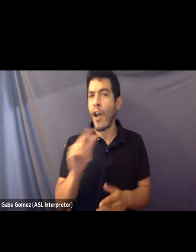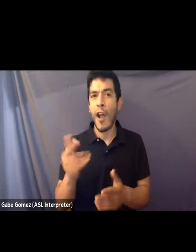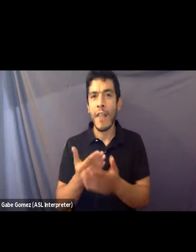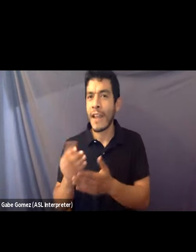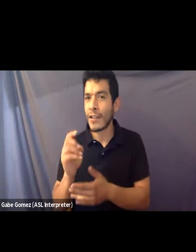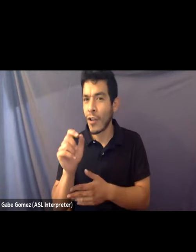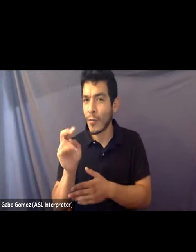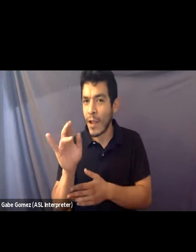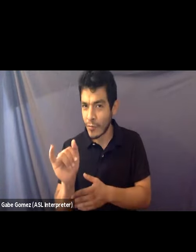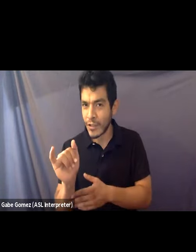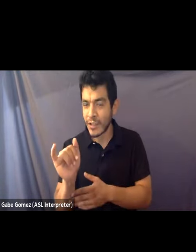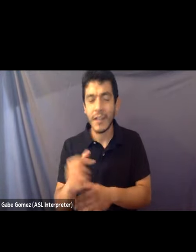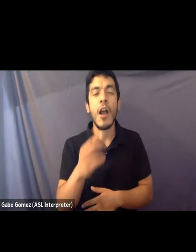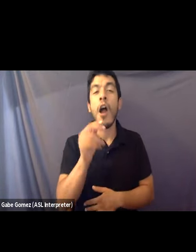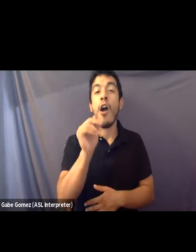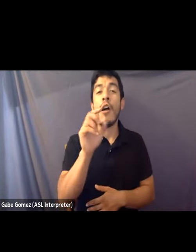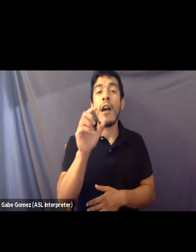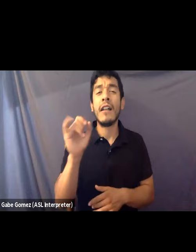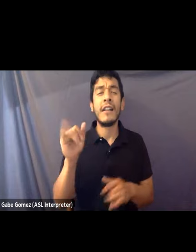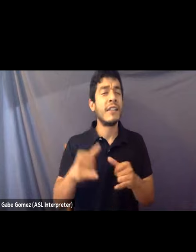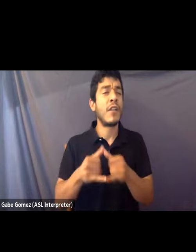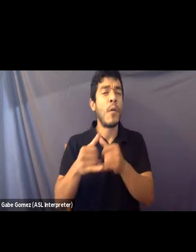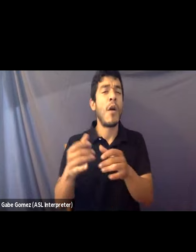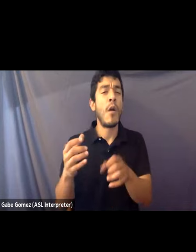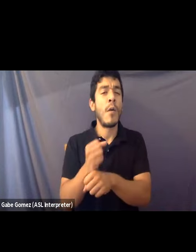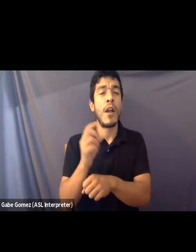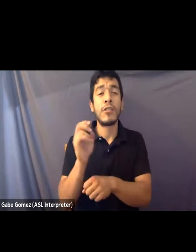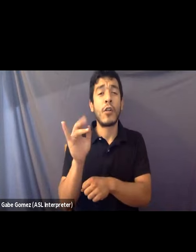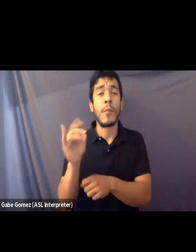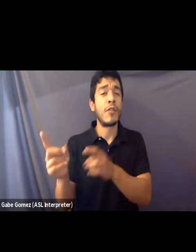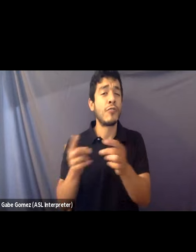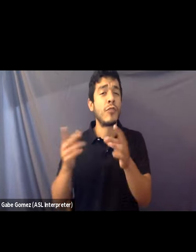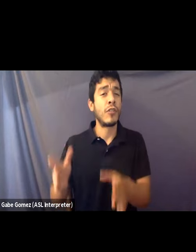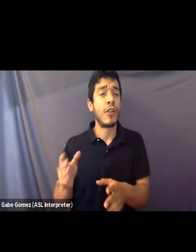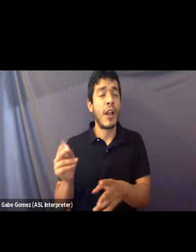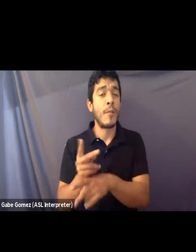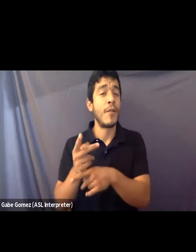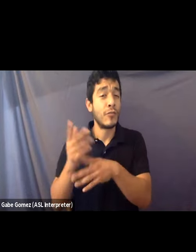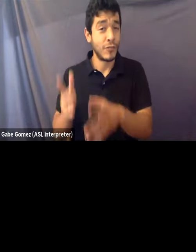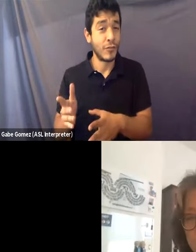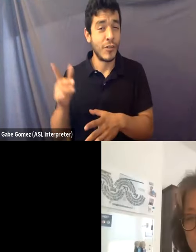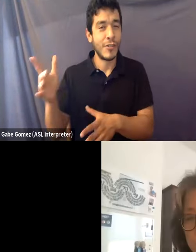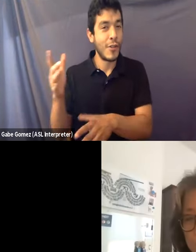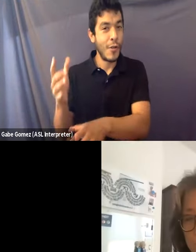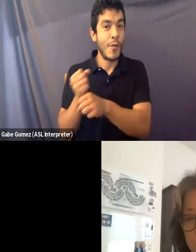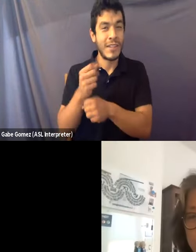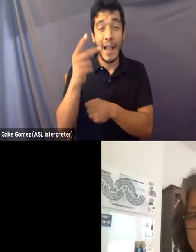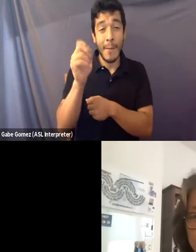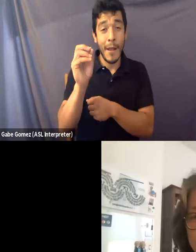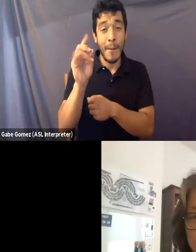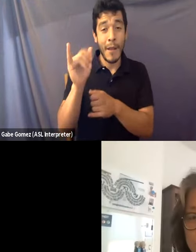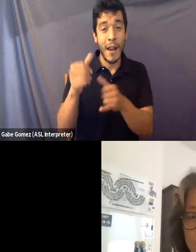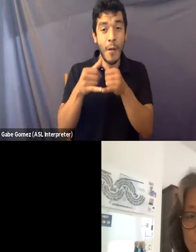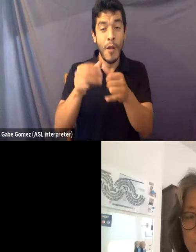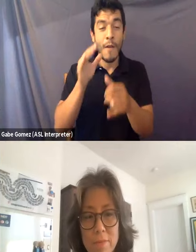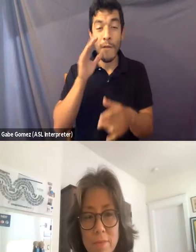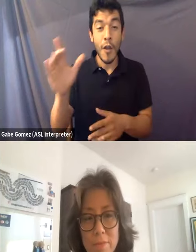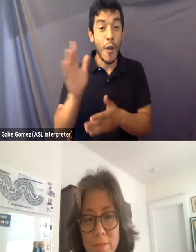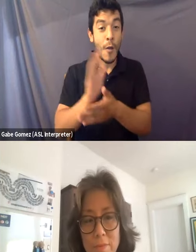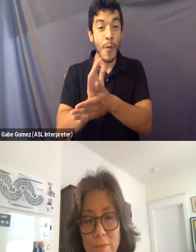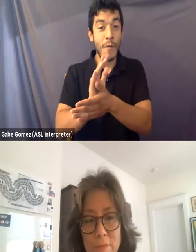Now, Grace Lee is an award-winning documentary director and producer. She received a Peabody award for her film, American